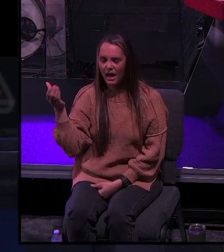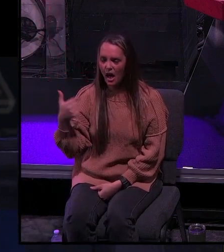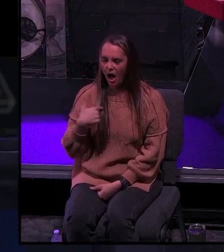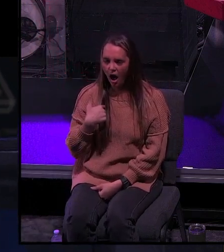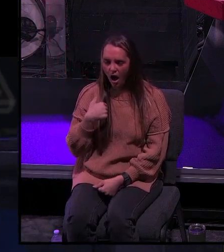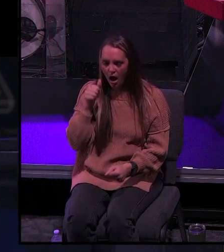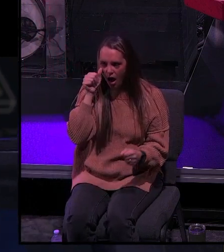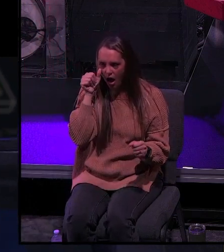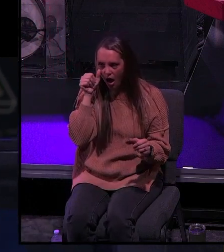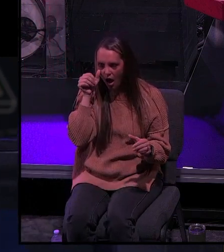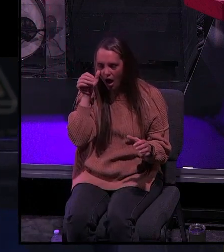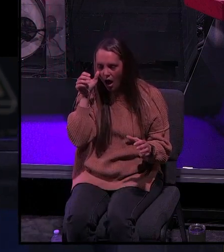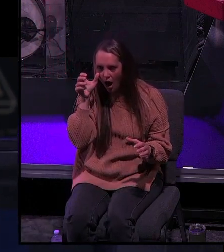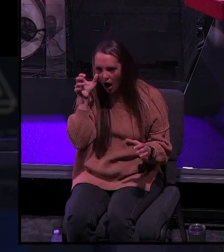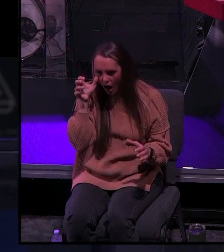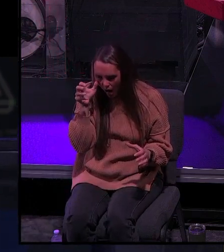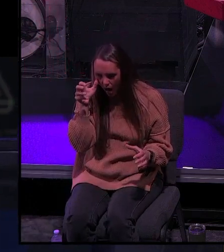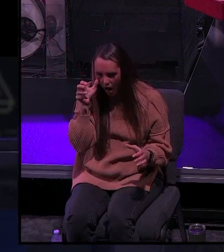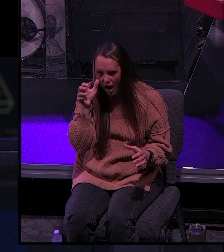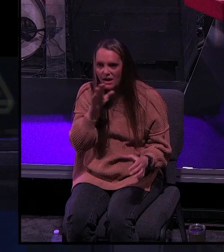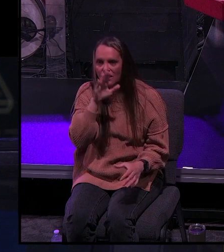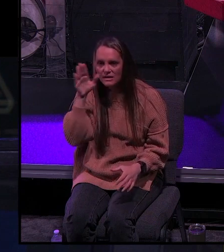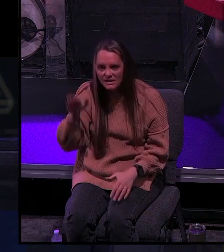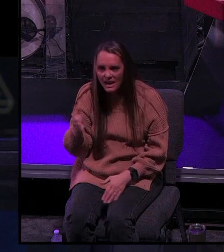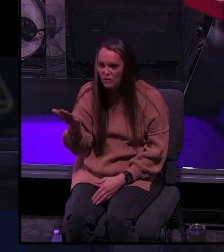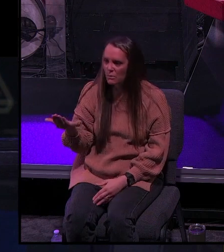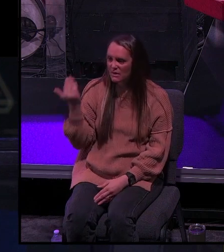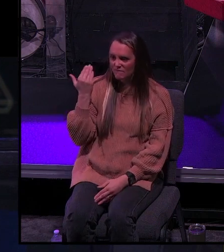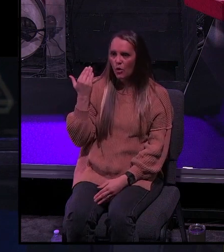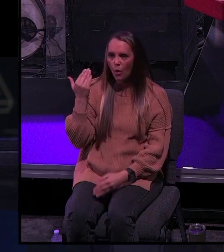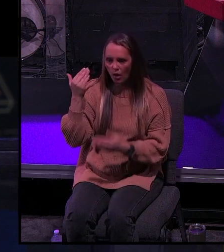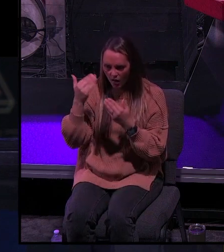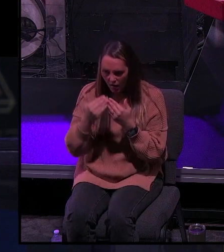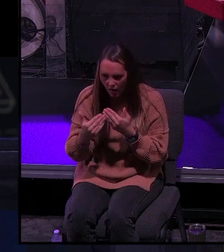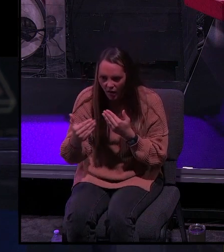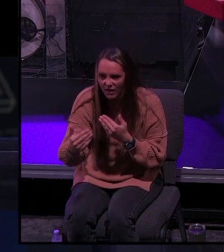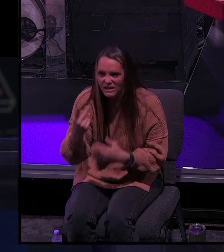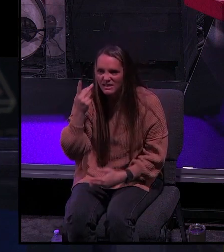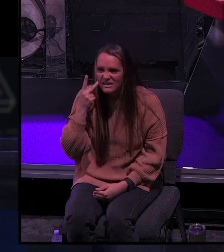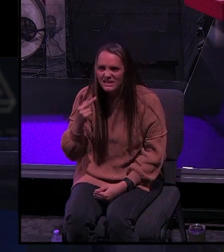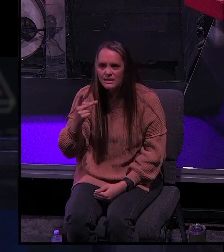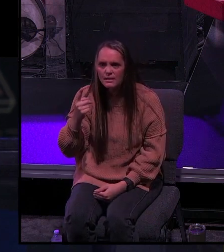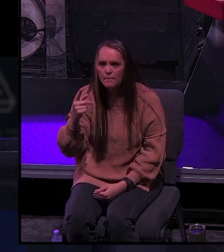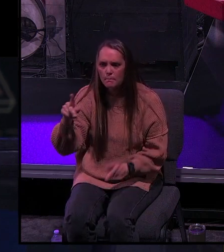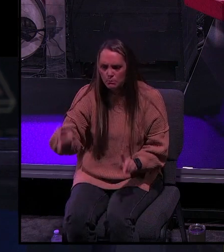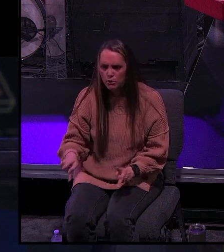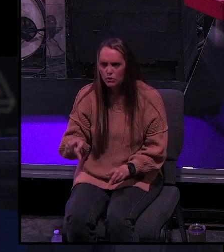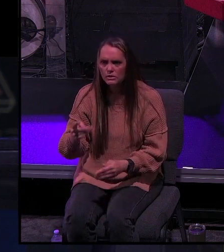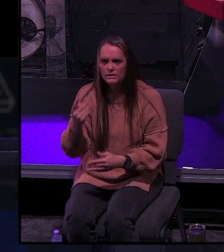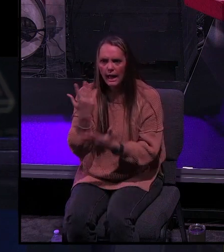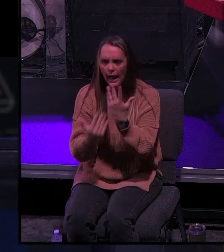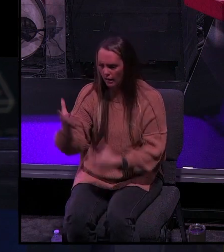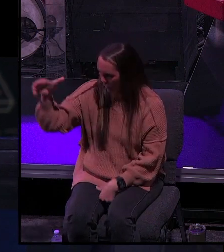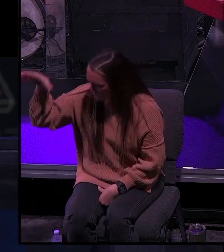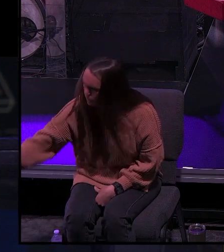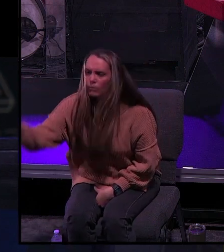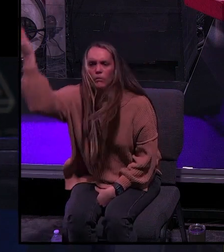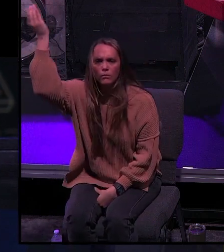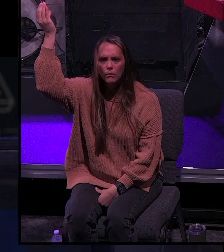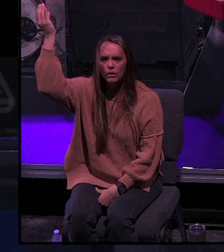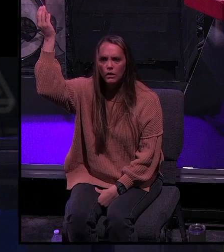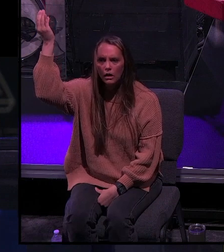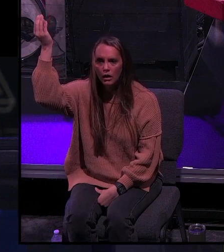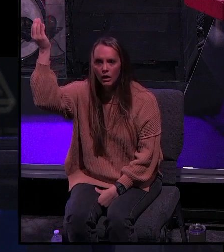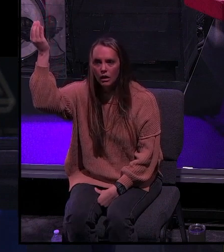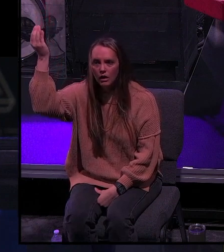I was shocked. Never before or since have I ever seen anyone plunge their hand in the water and just grab a fish out of the water and hold it there like that. You know who